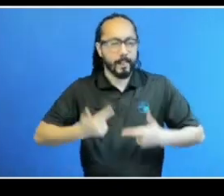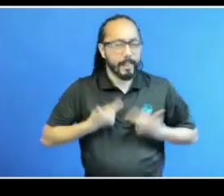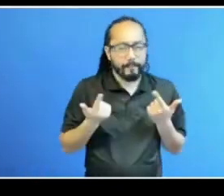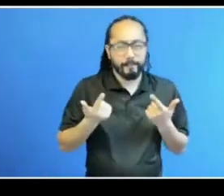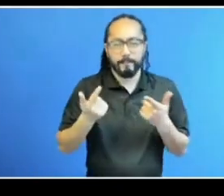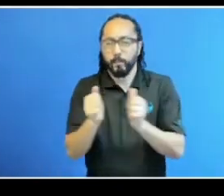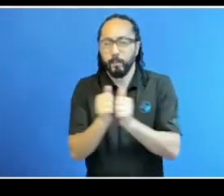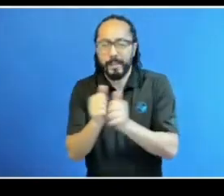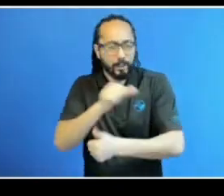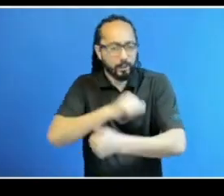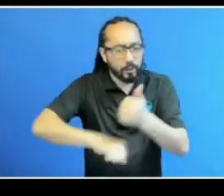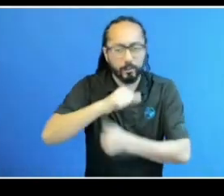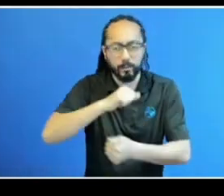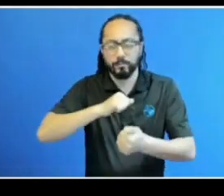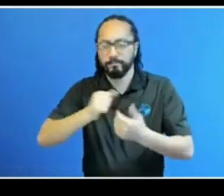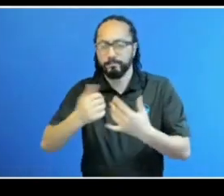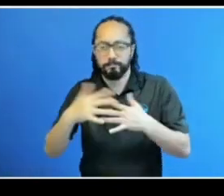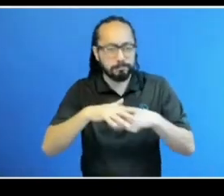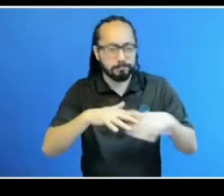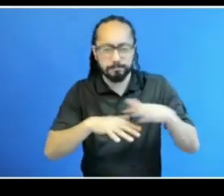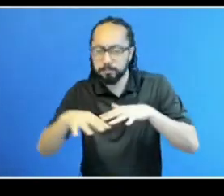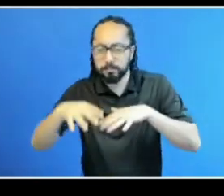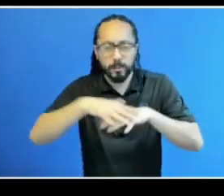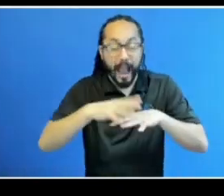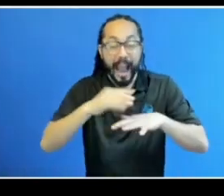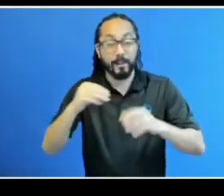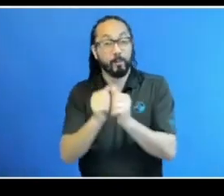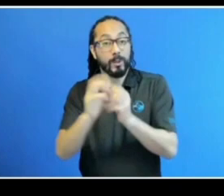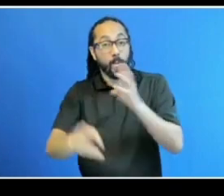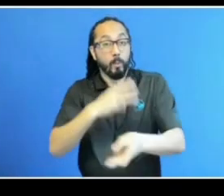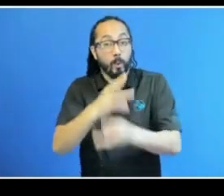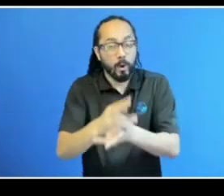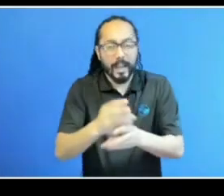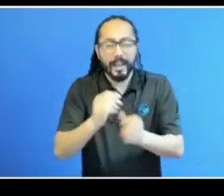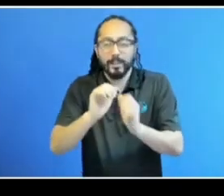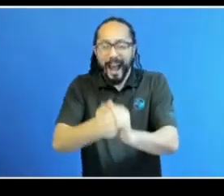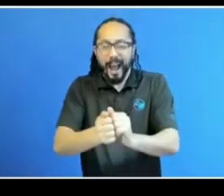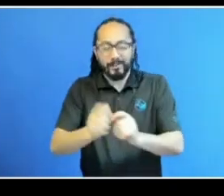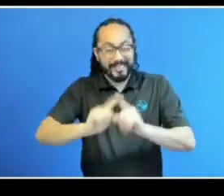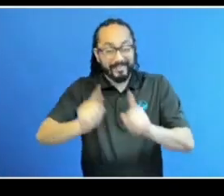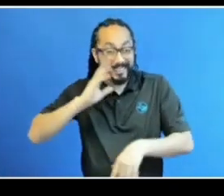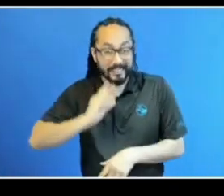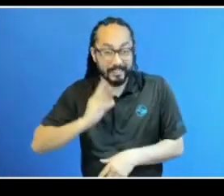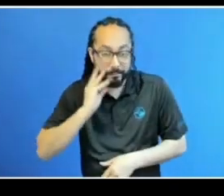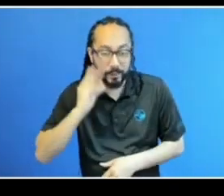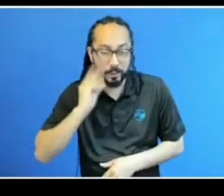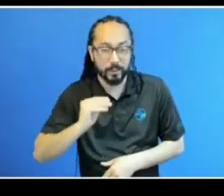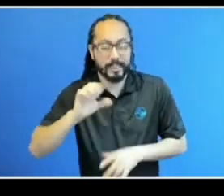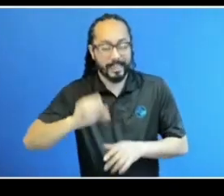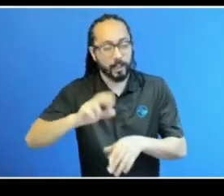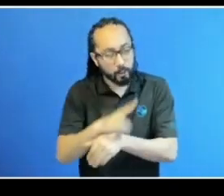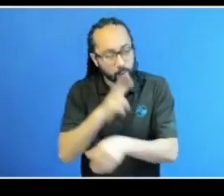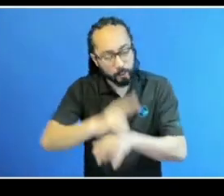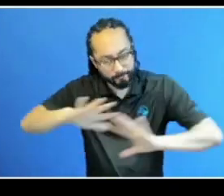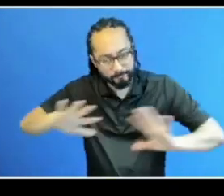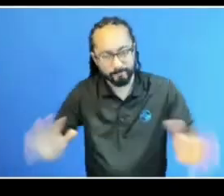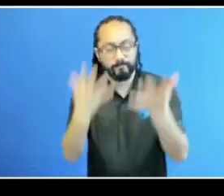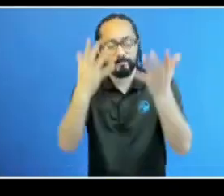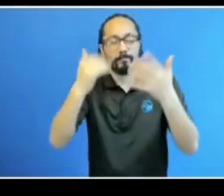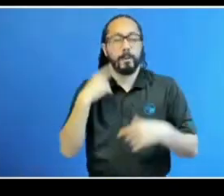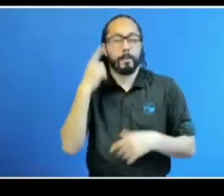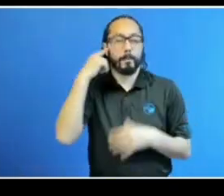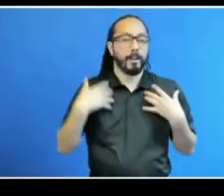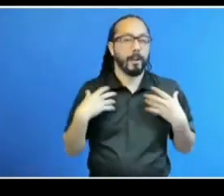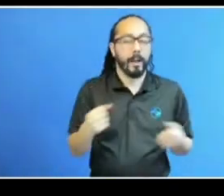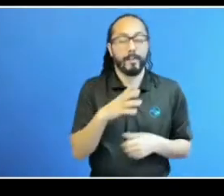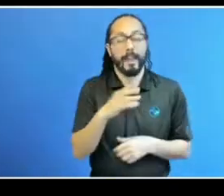the world, and how we can really use those experiences to promote our mental health and well-being. And so I also